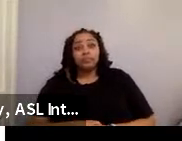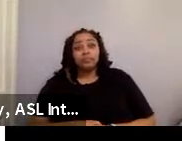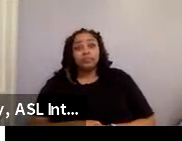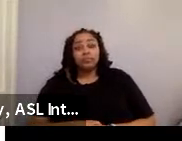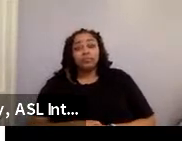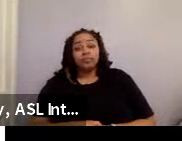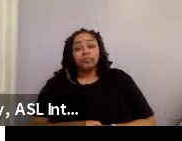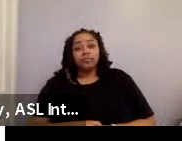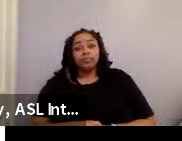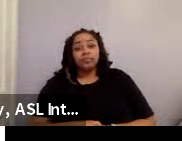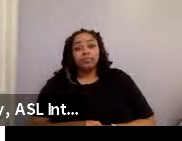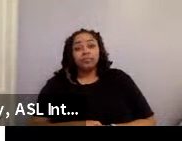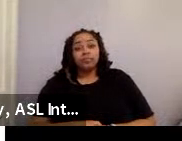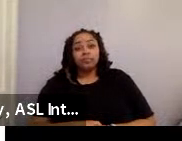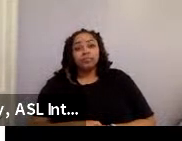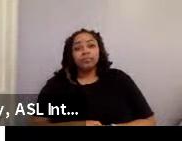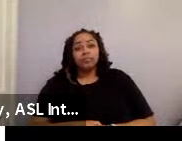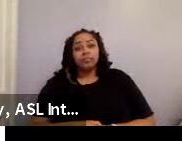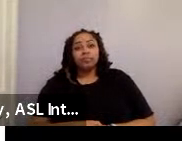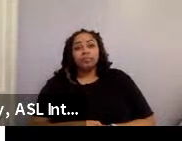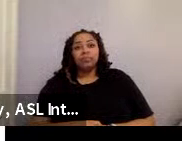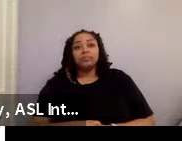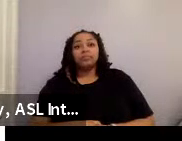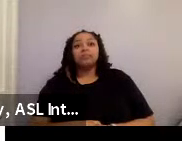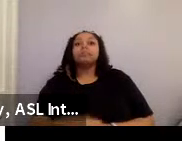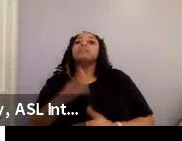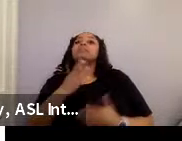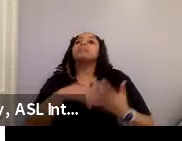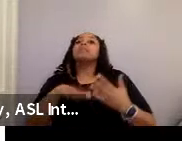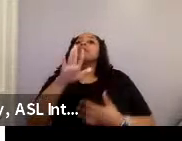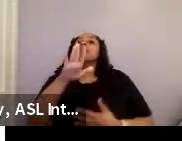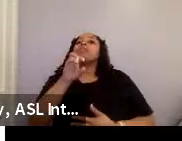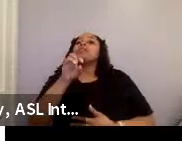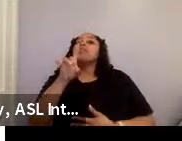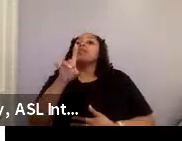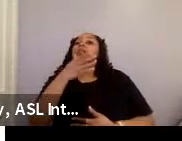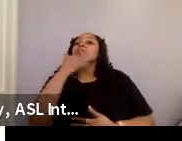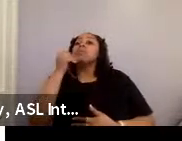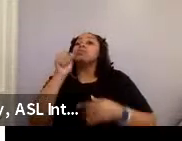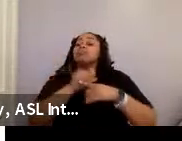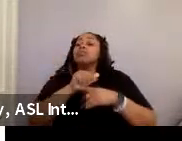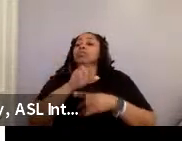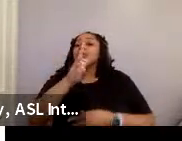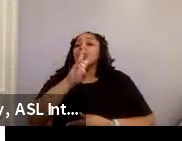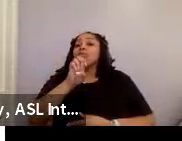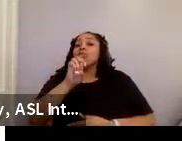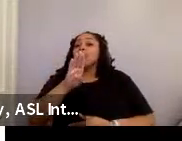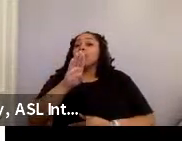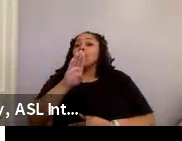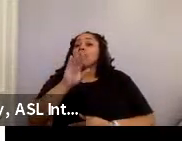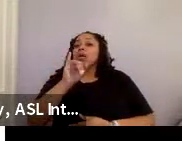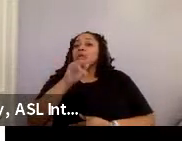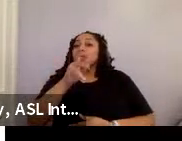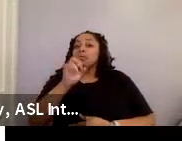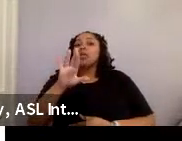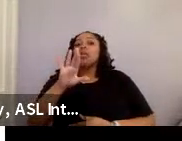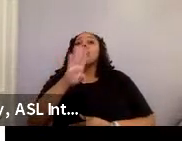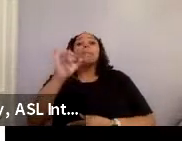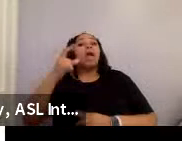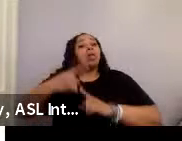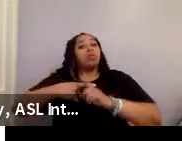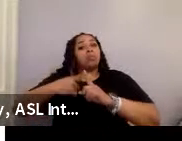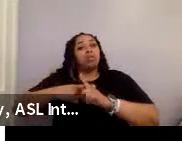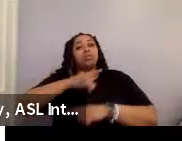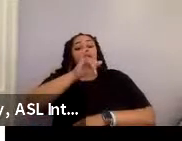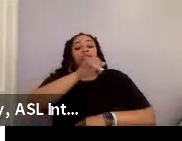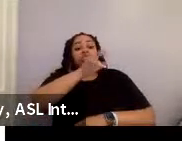Slide 2, Section 508 Best Practices webinars. They're bi-monthly. They're held in January, this